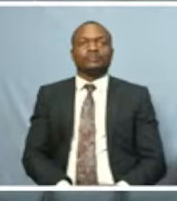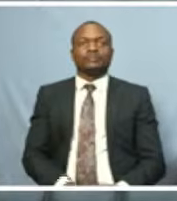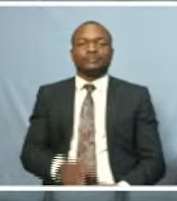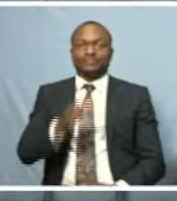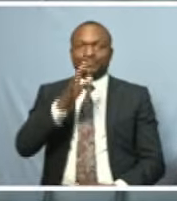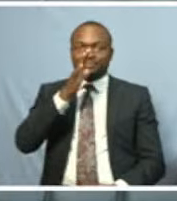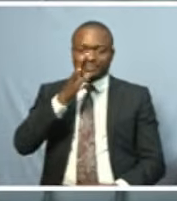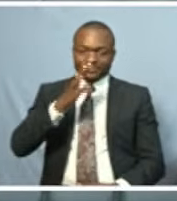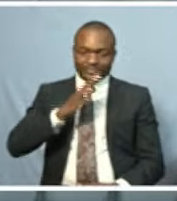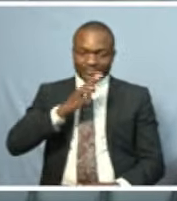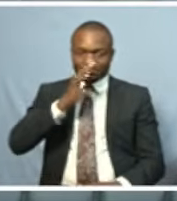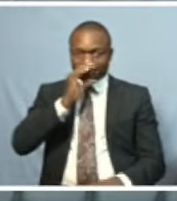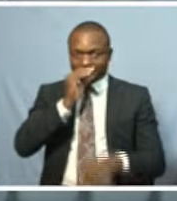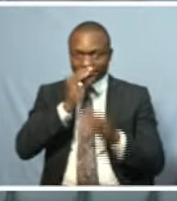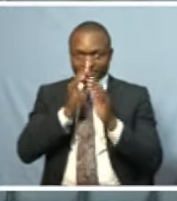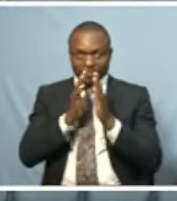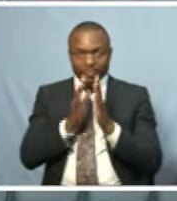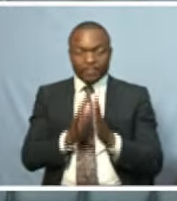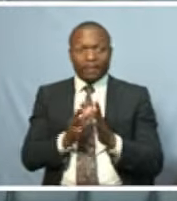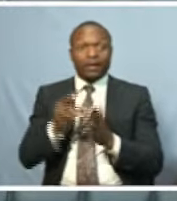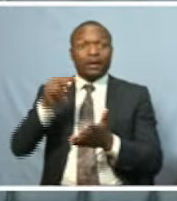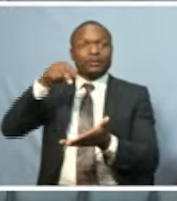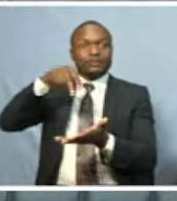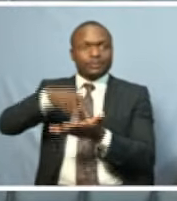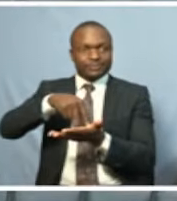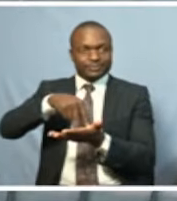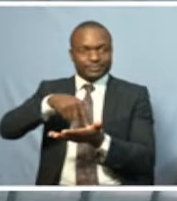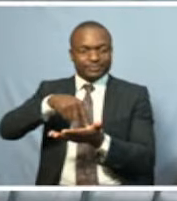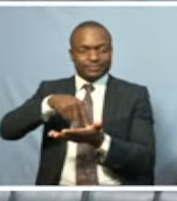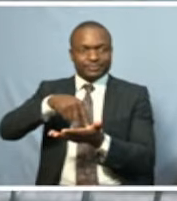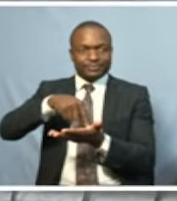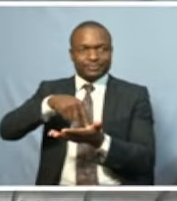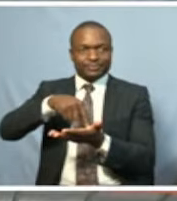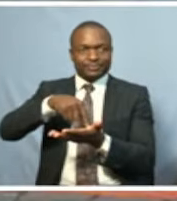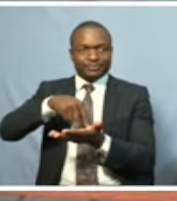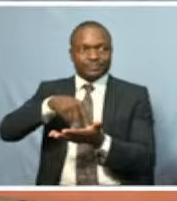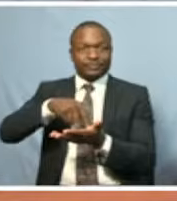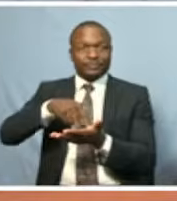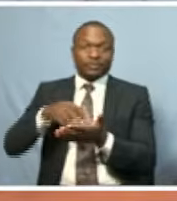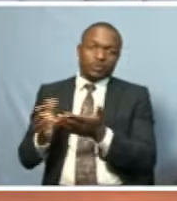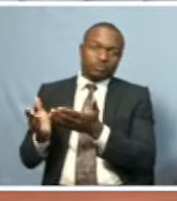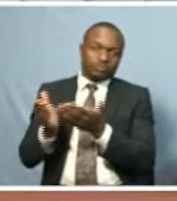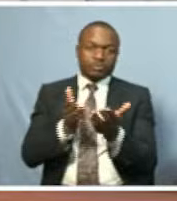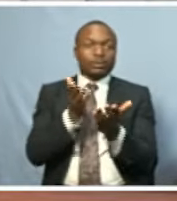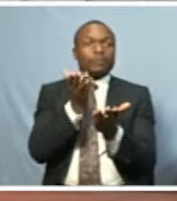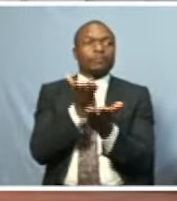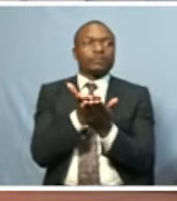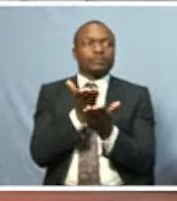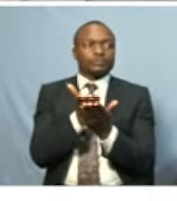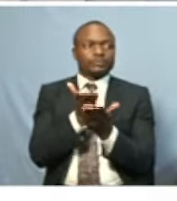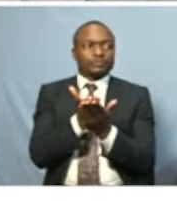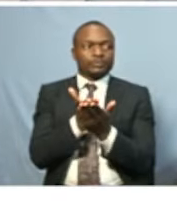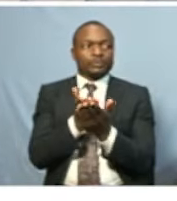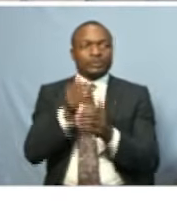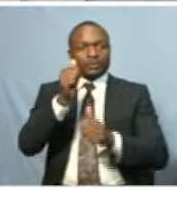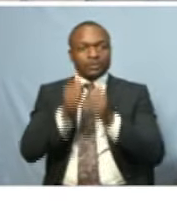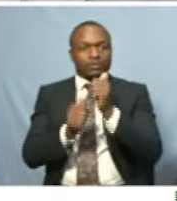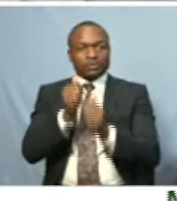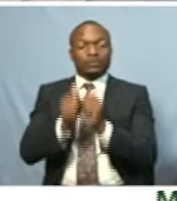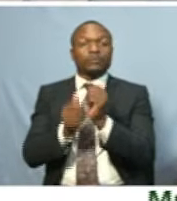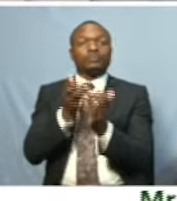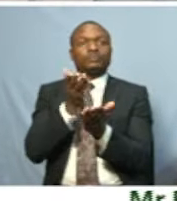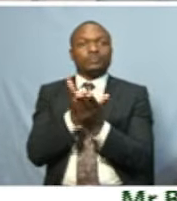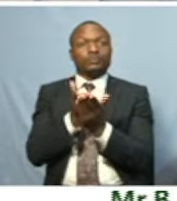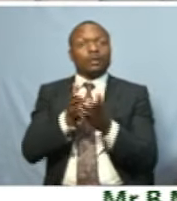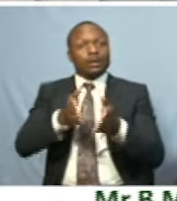Madam Speaker, I rise to move a motion in which motion I